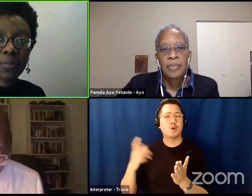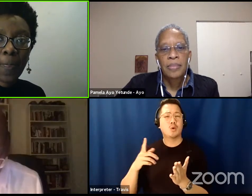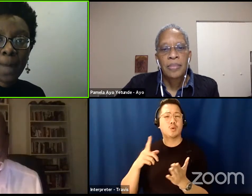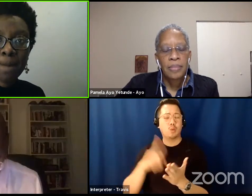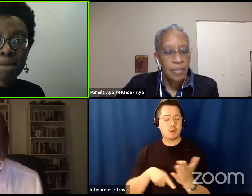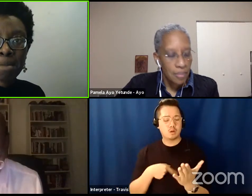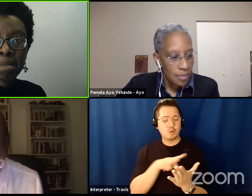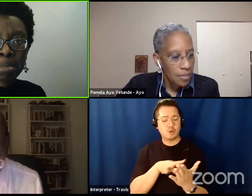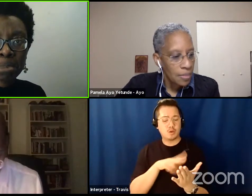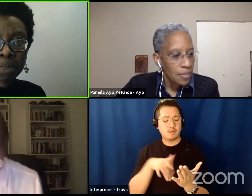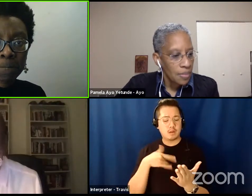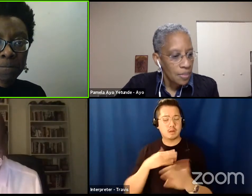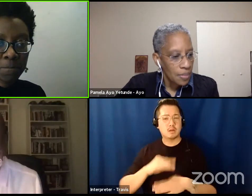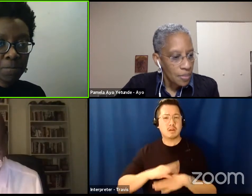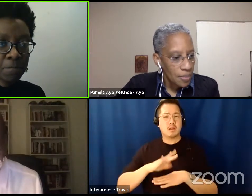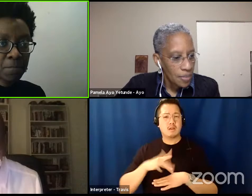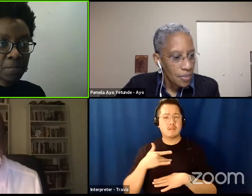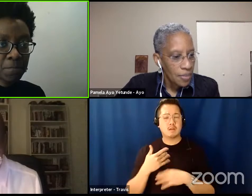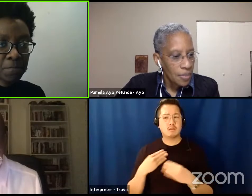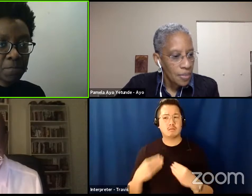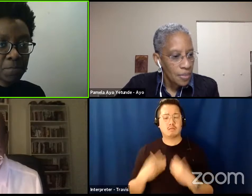liberating?